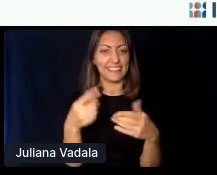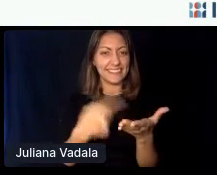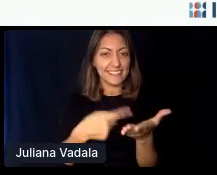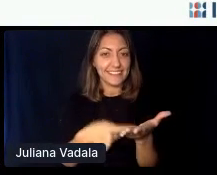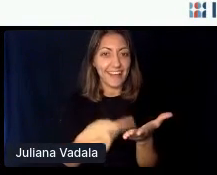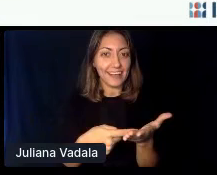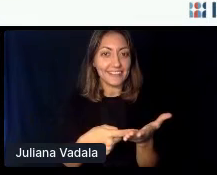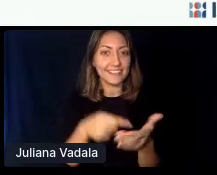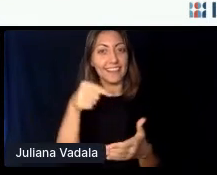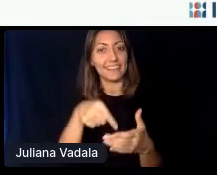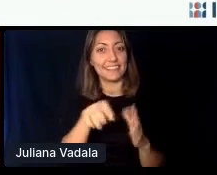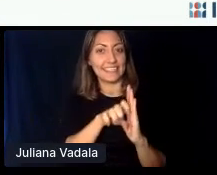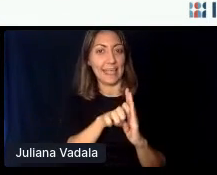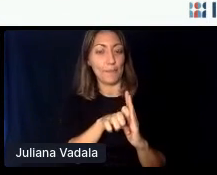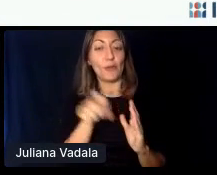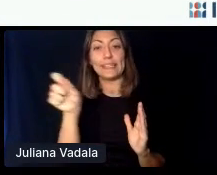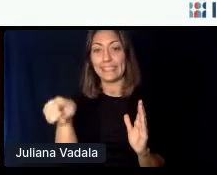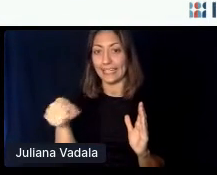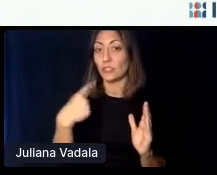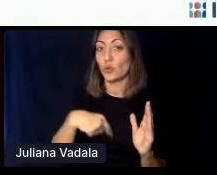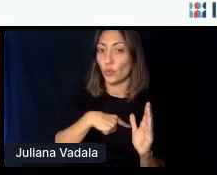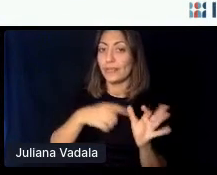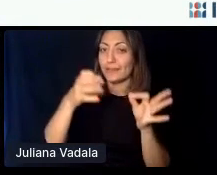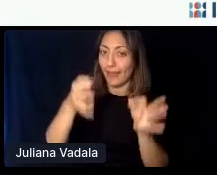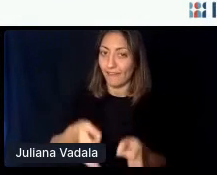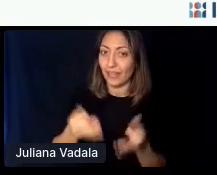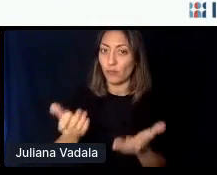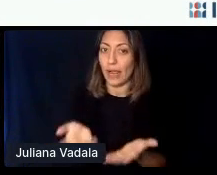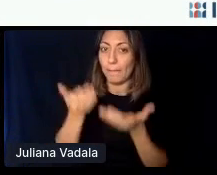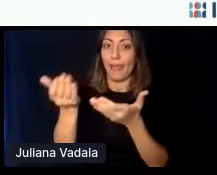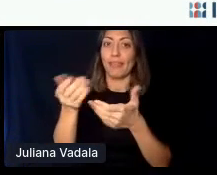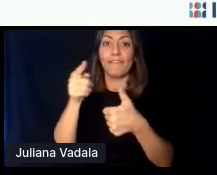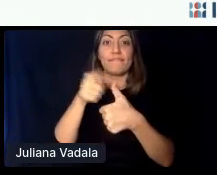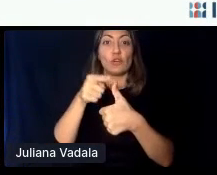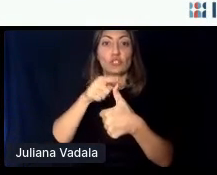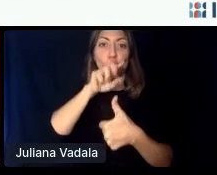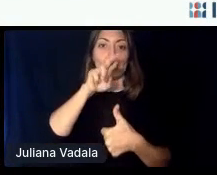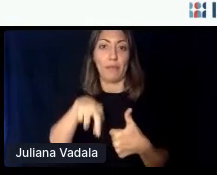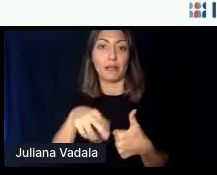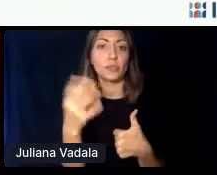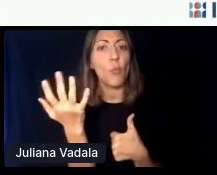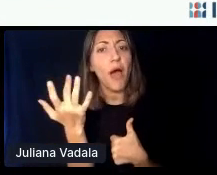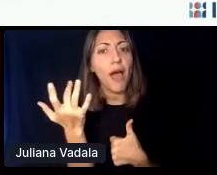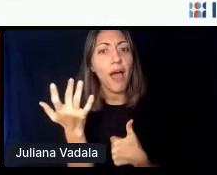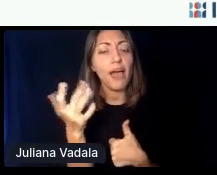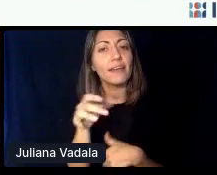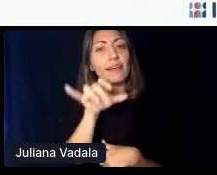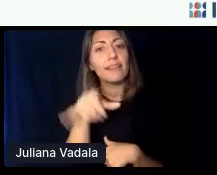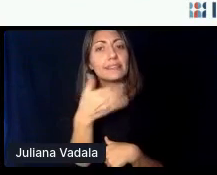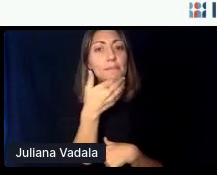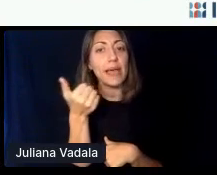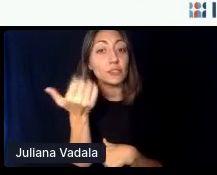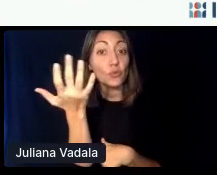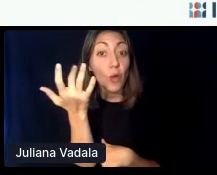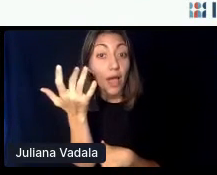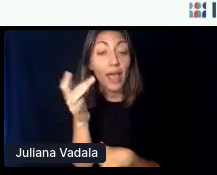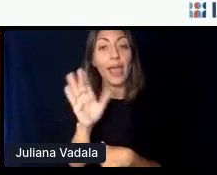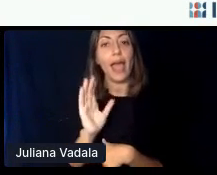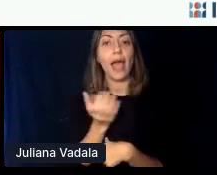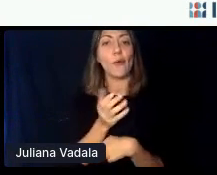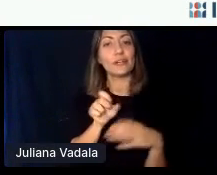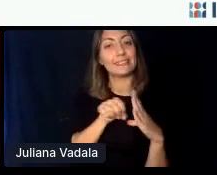we definitely recommend the first response, but let's just talk about why. The first response is ideal because our sample caller does